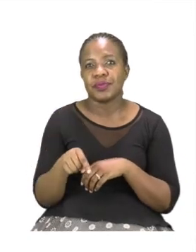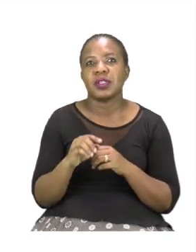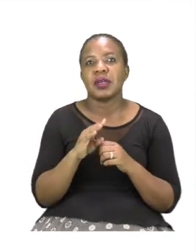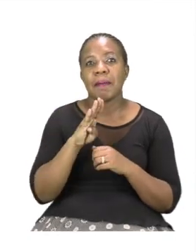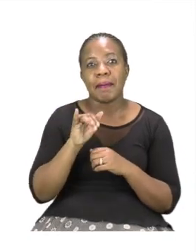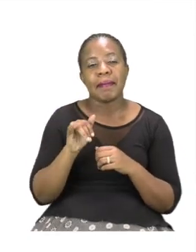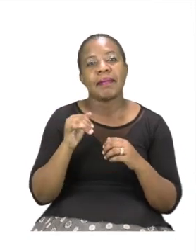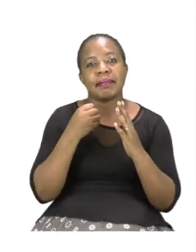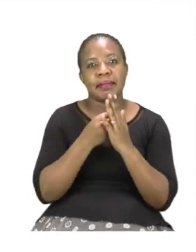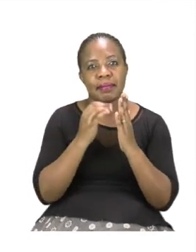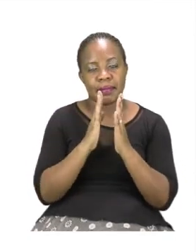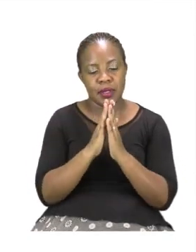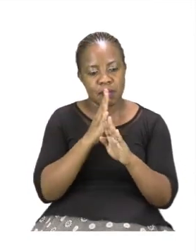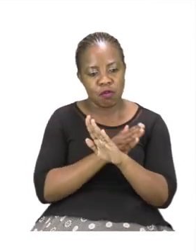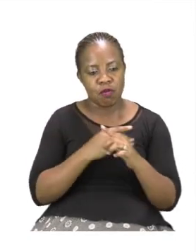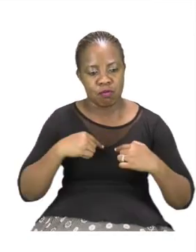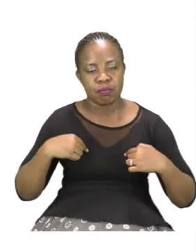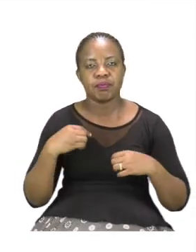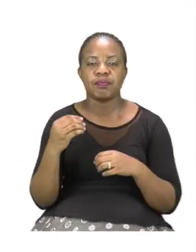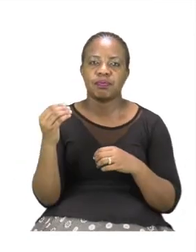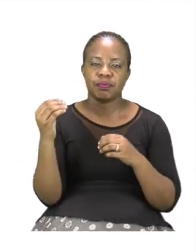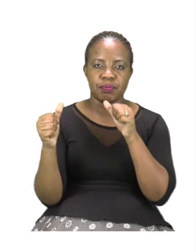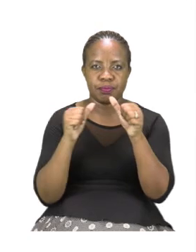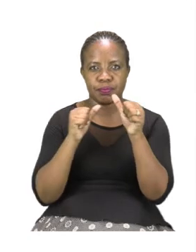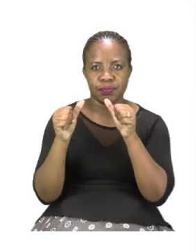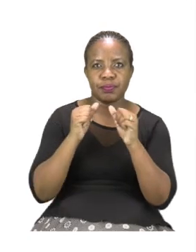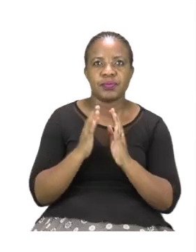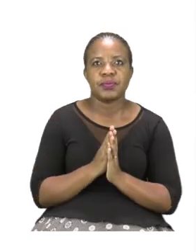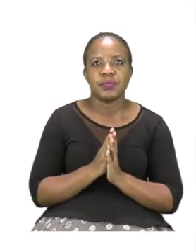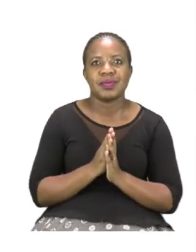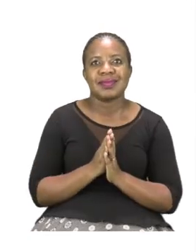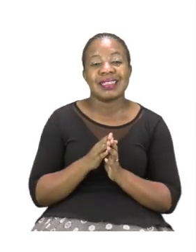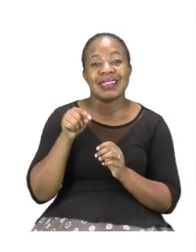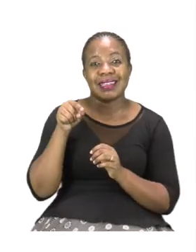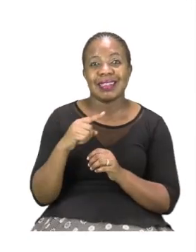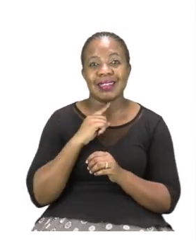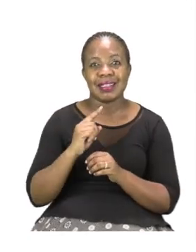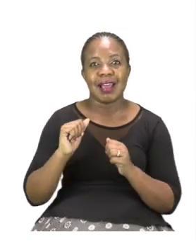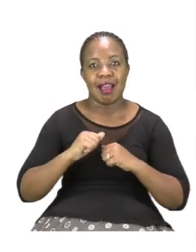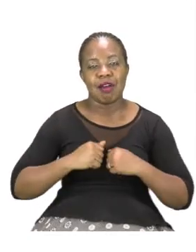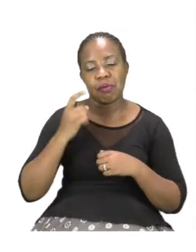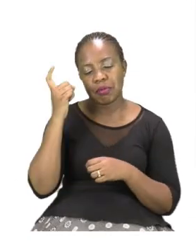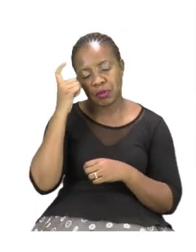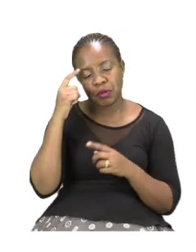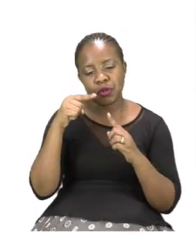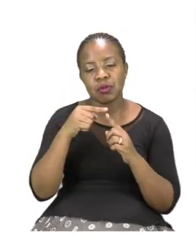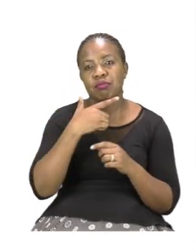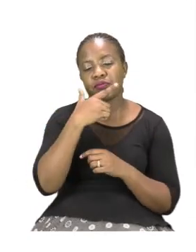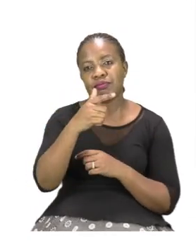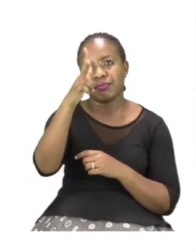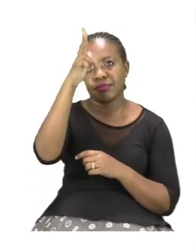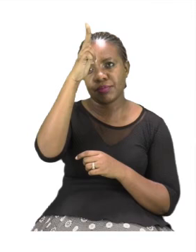praying before we eat. It is our belief to thank God for